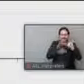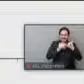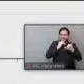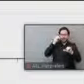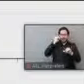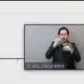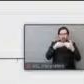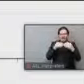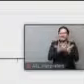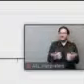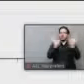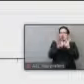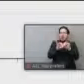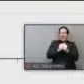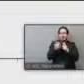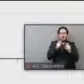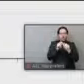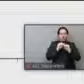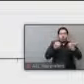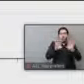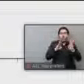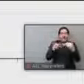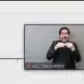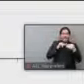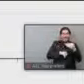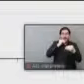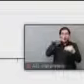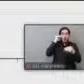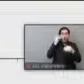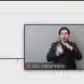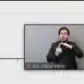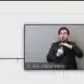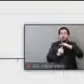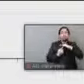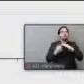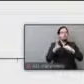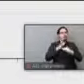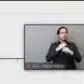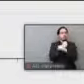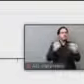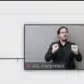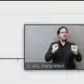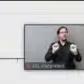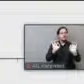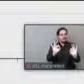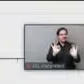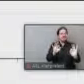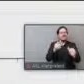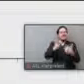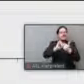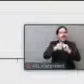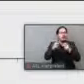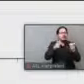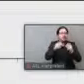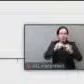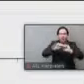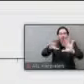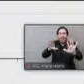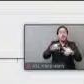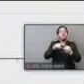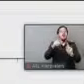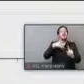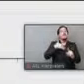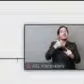of controlling spread of the coronavirus than the vaccine. But I think sometime in the next couple of months, that will change